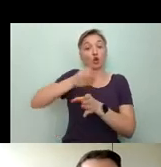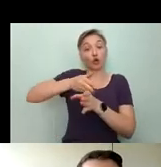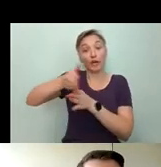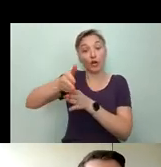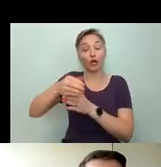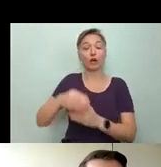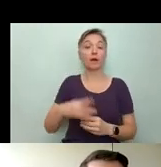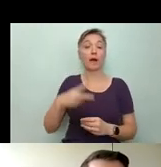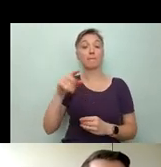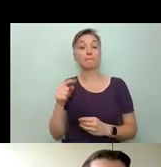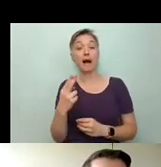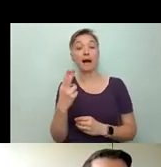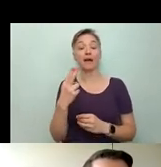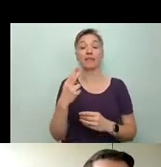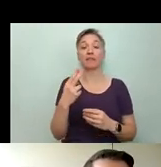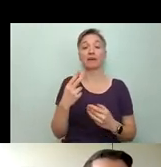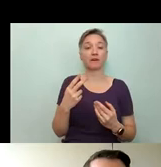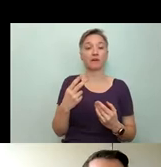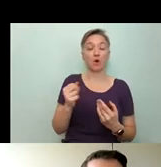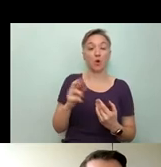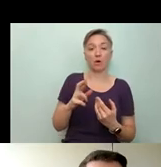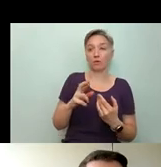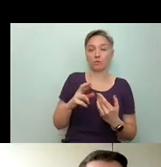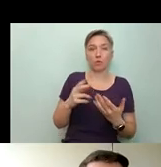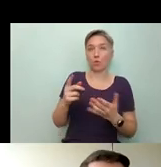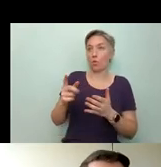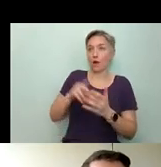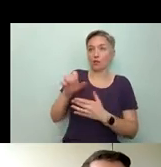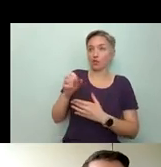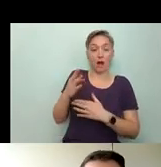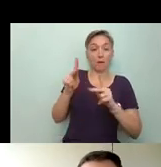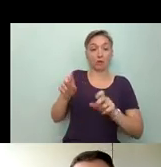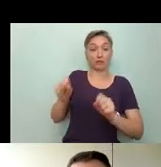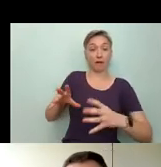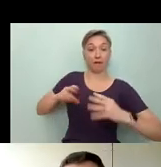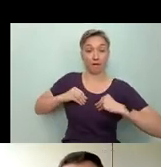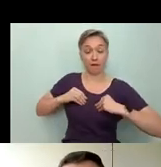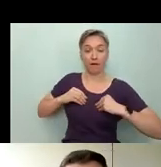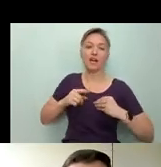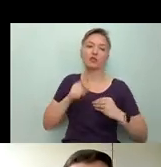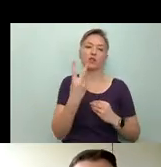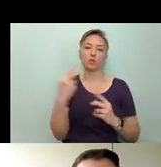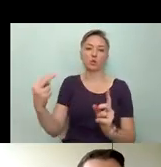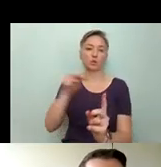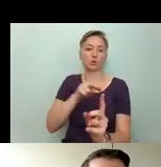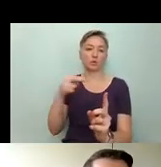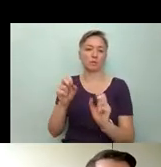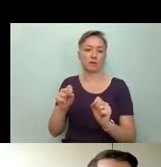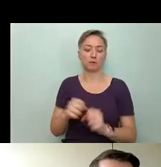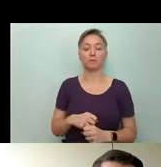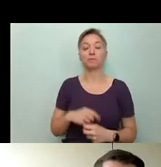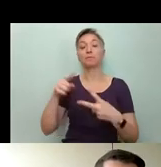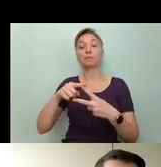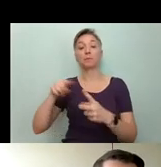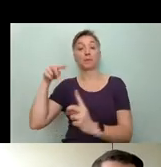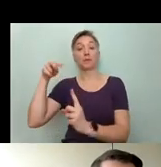path for a job or a person in a job to take, there's two different ways you can think about it. There's the very broad sense and the